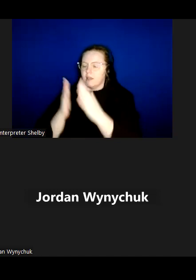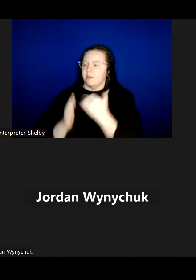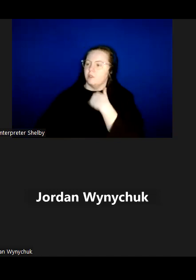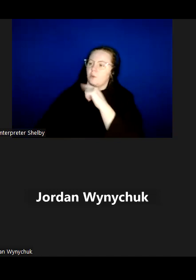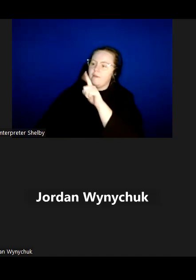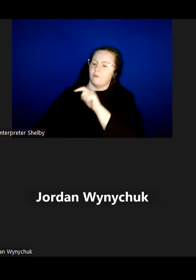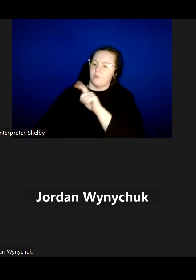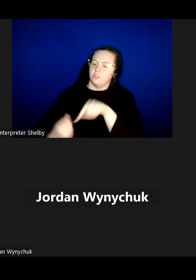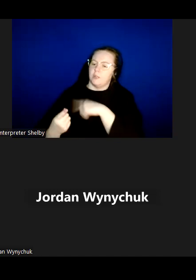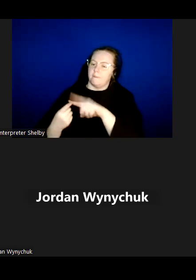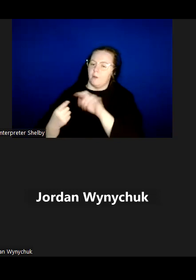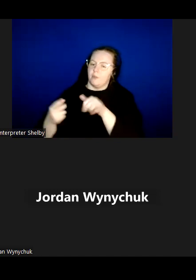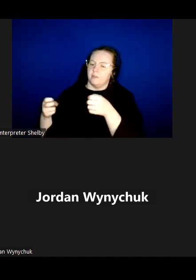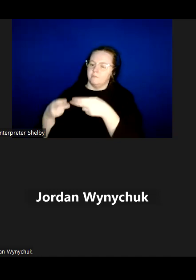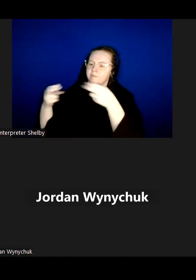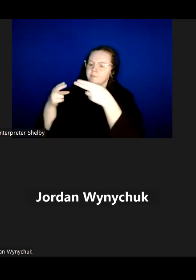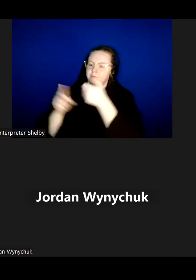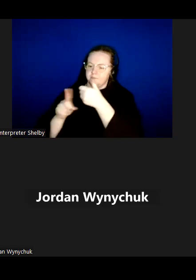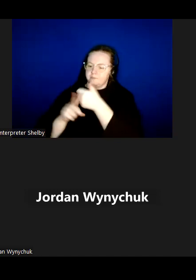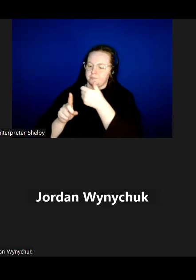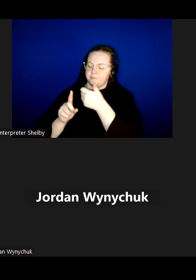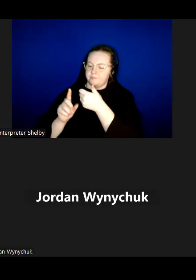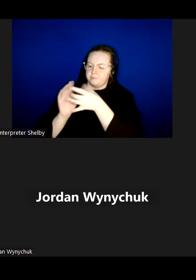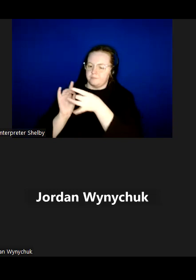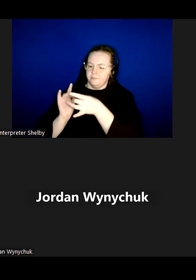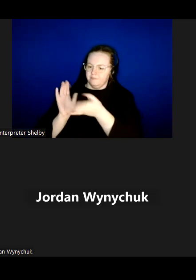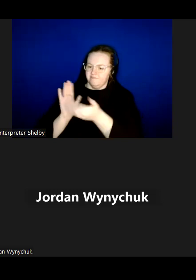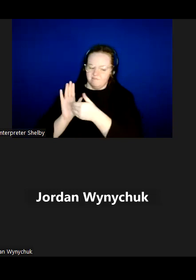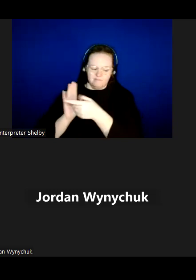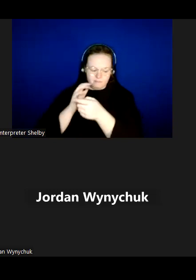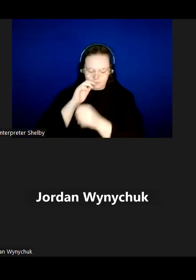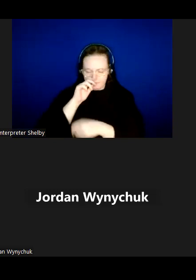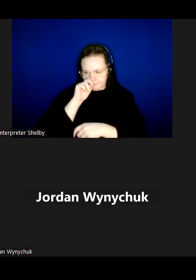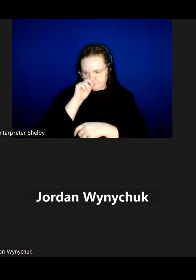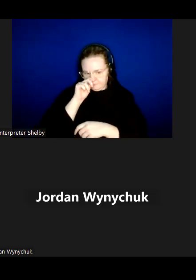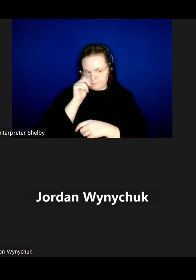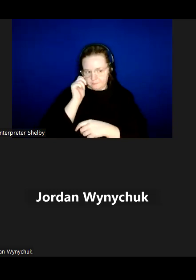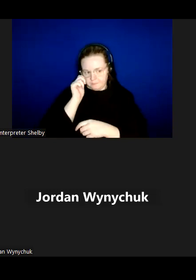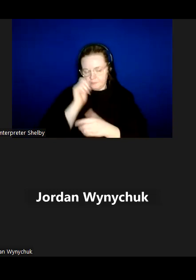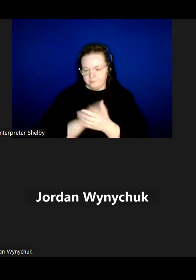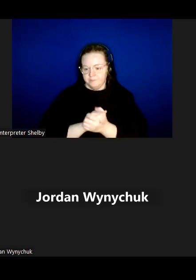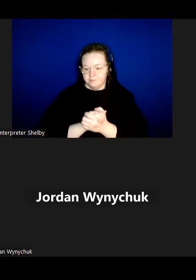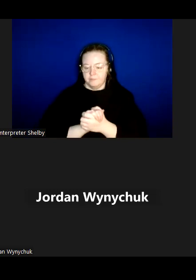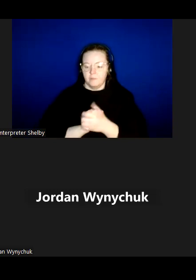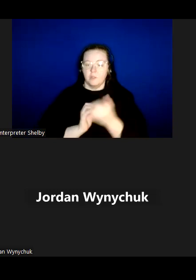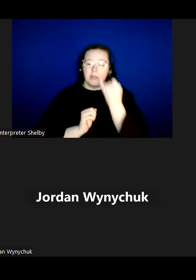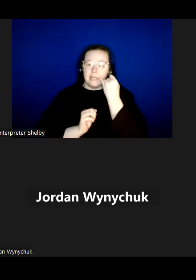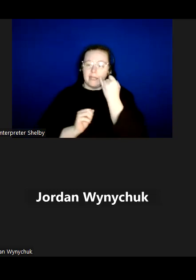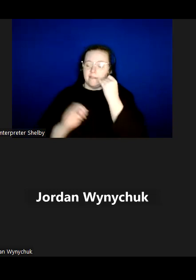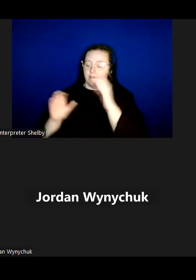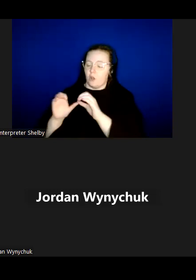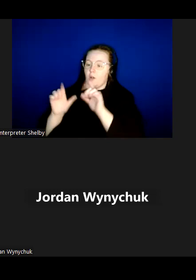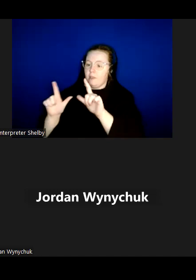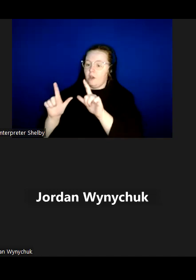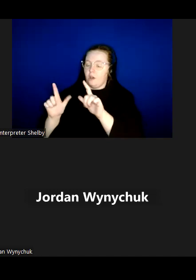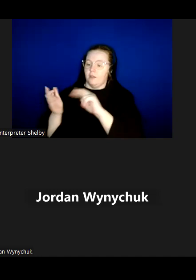that slide that you went over, just to kind of reiterate that again. So if you are common law, you are not